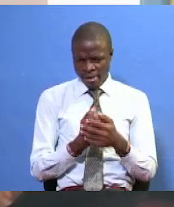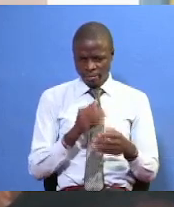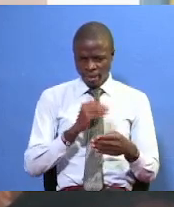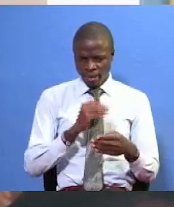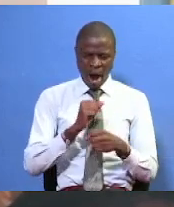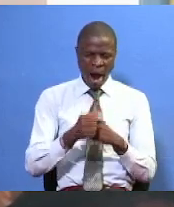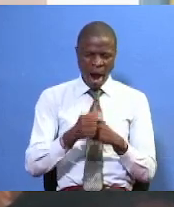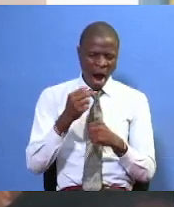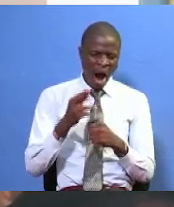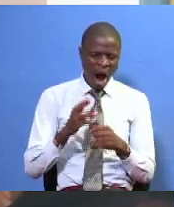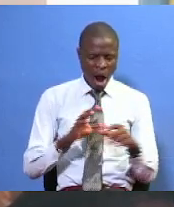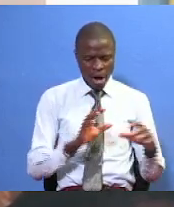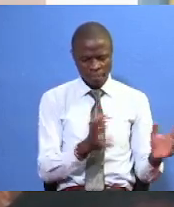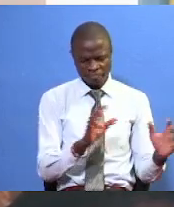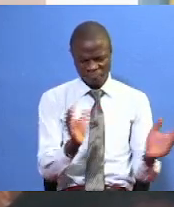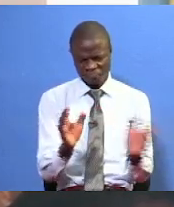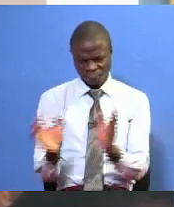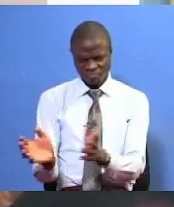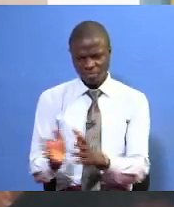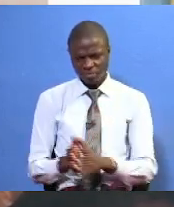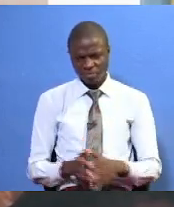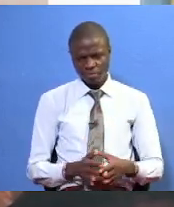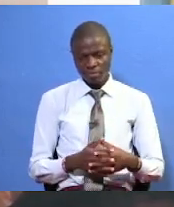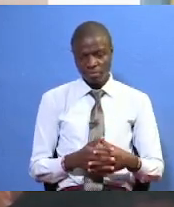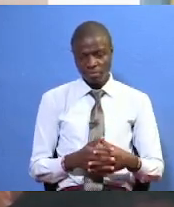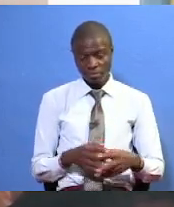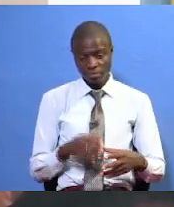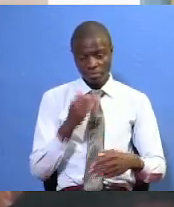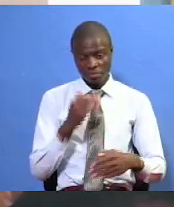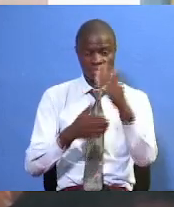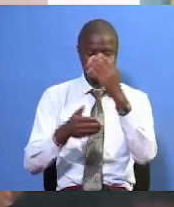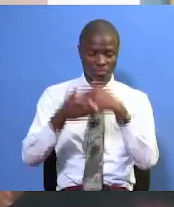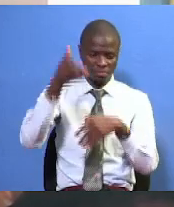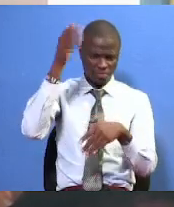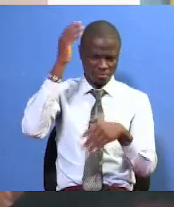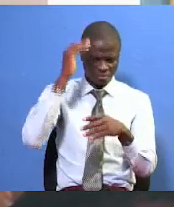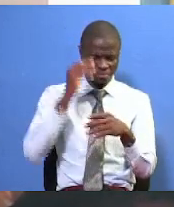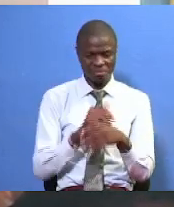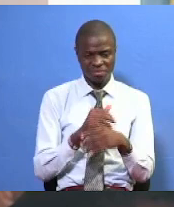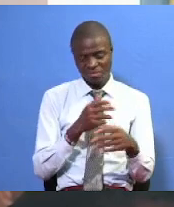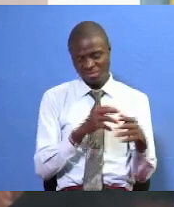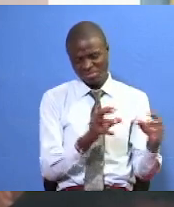of joint community welfare projects, university infrastructure development and